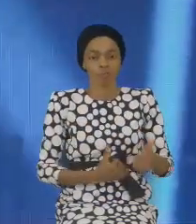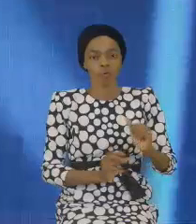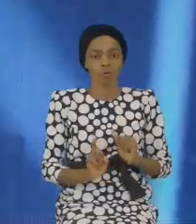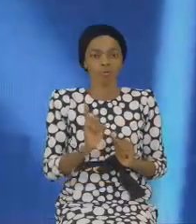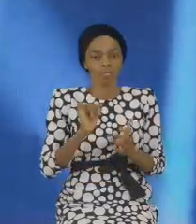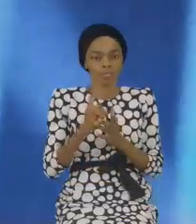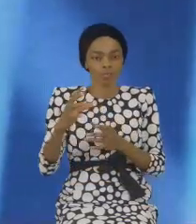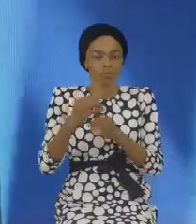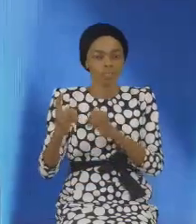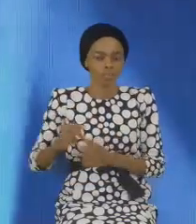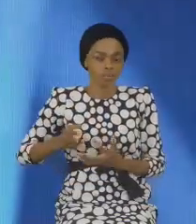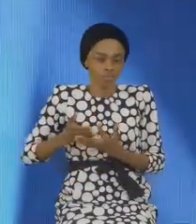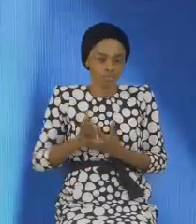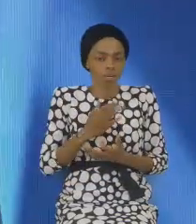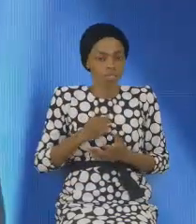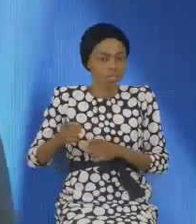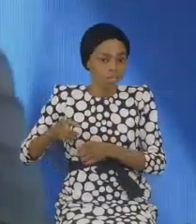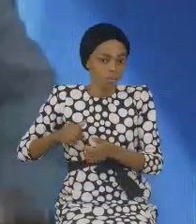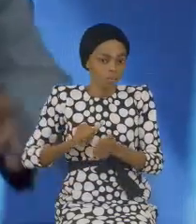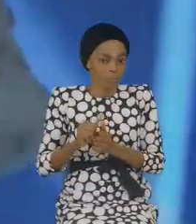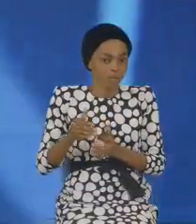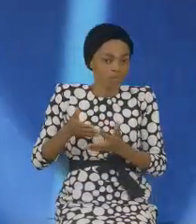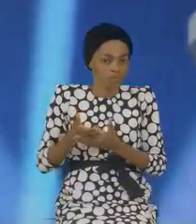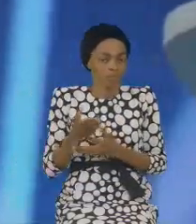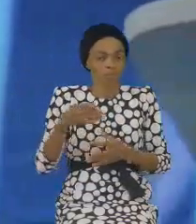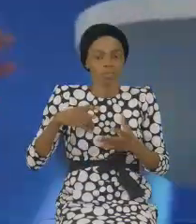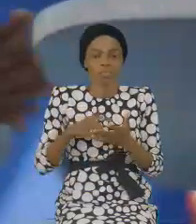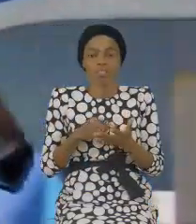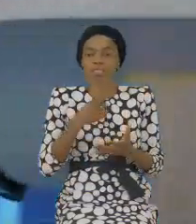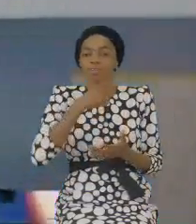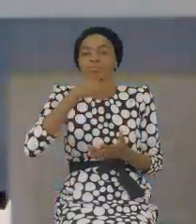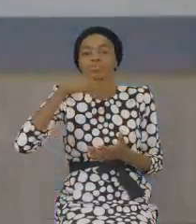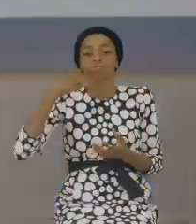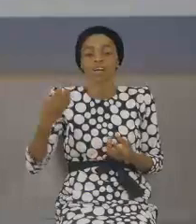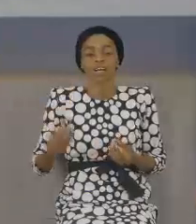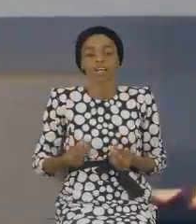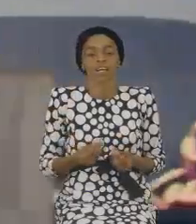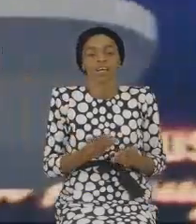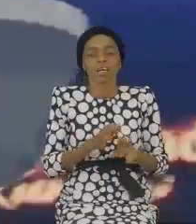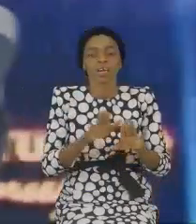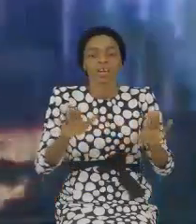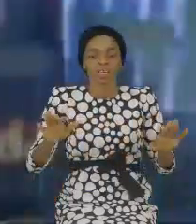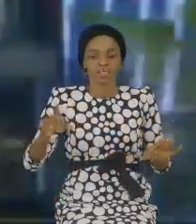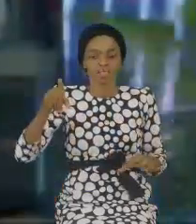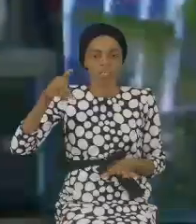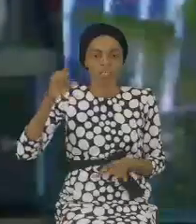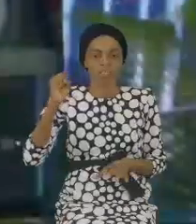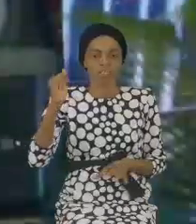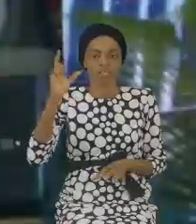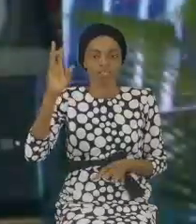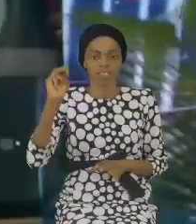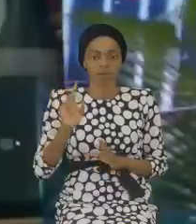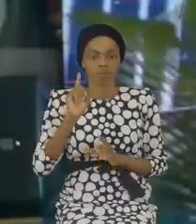through this wilderness, the barren land. Hey, look at Psalm 106, and I'm reading